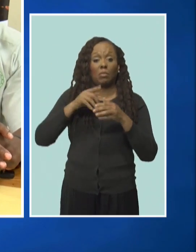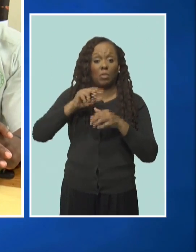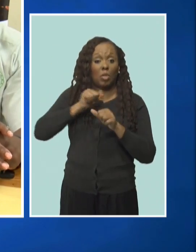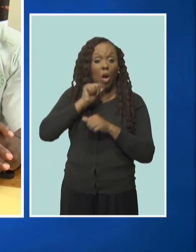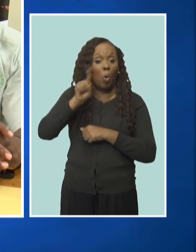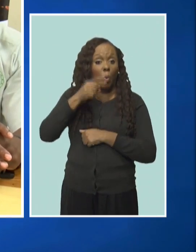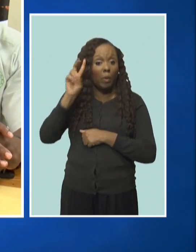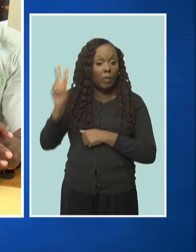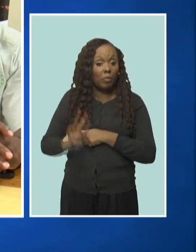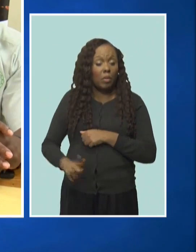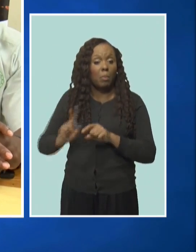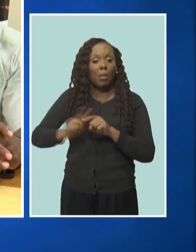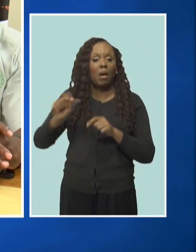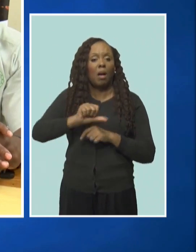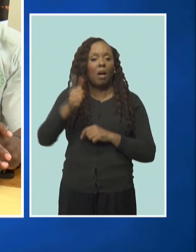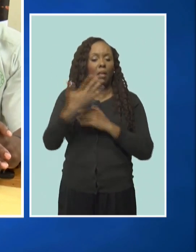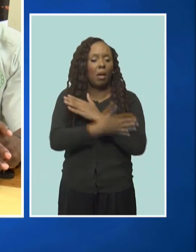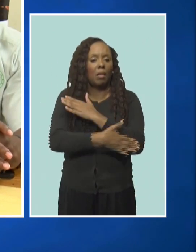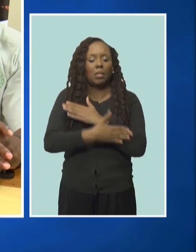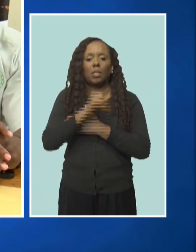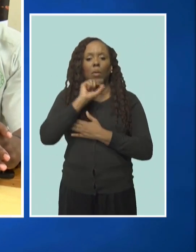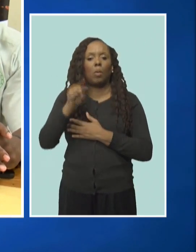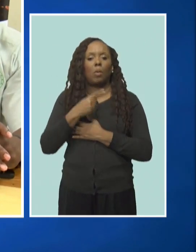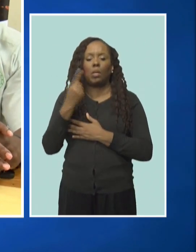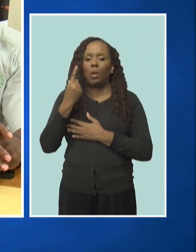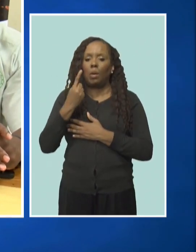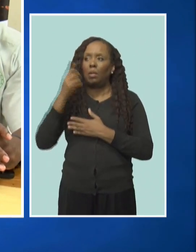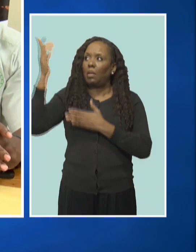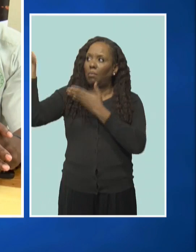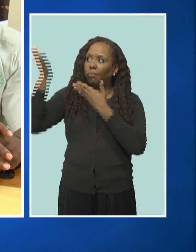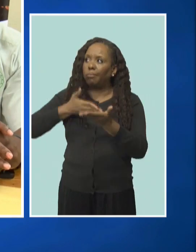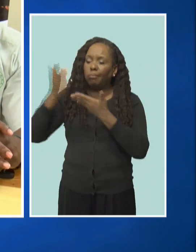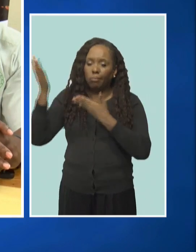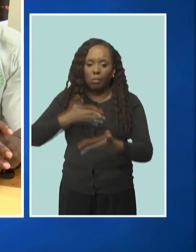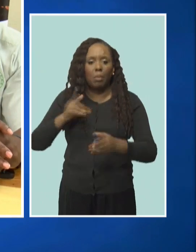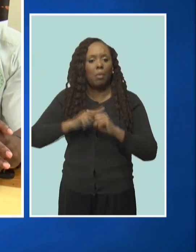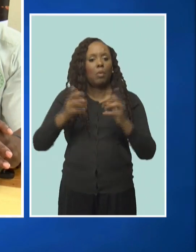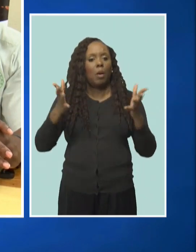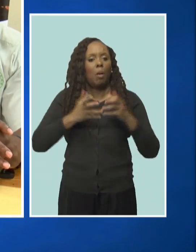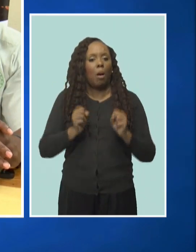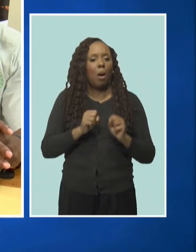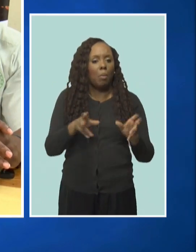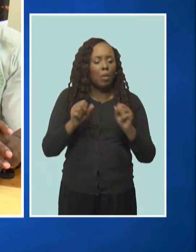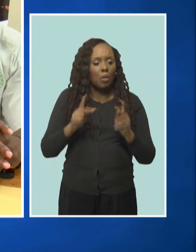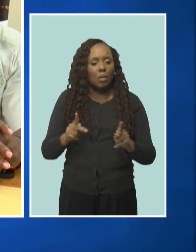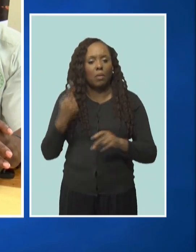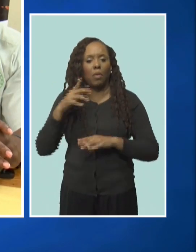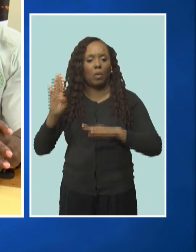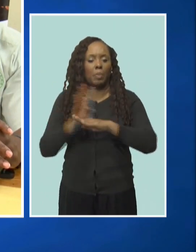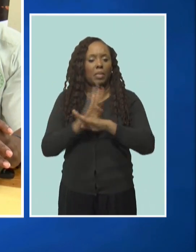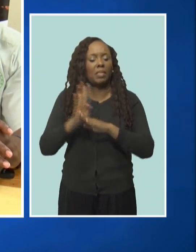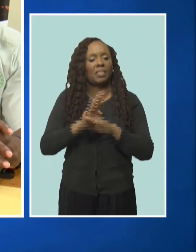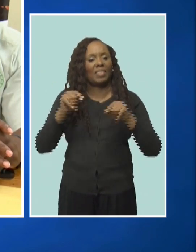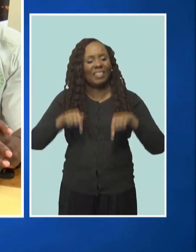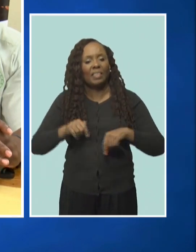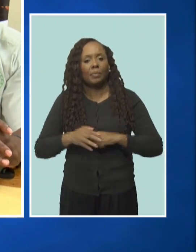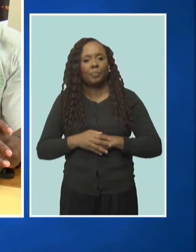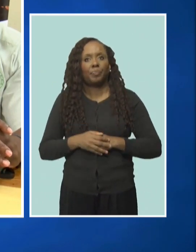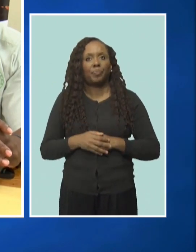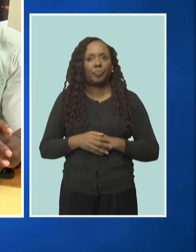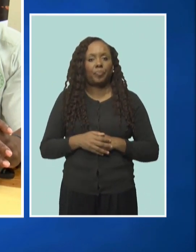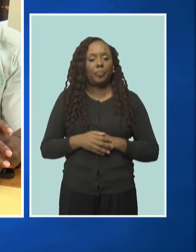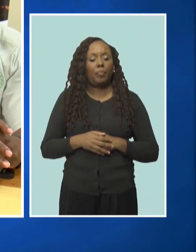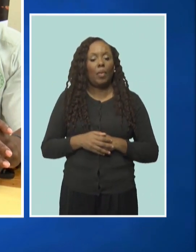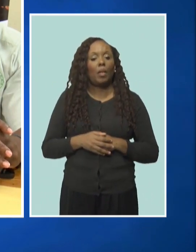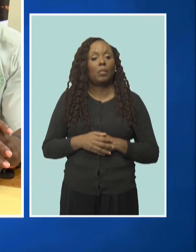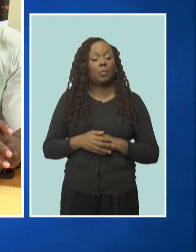important. So it's not a one-sided relationship. The idea is to create opportunities also for Barbadian businesses to be